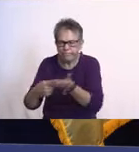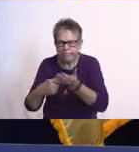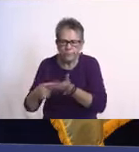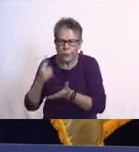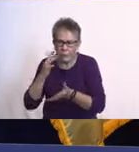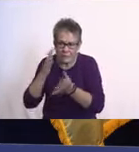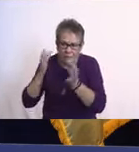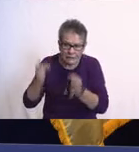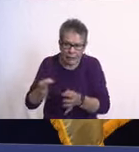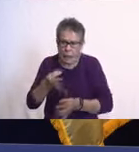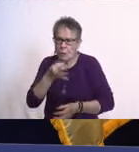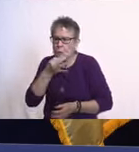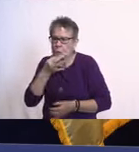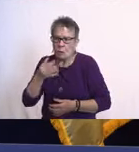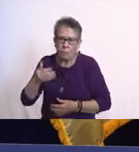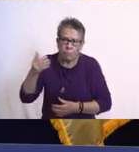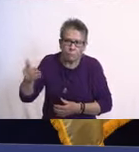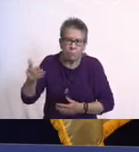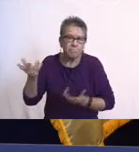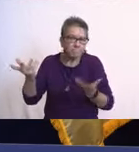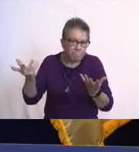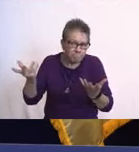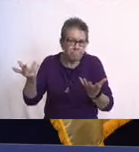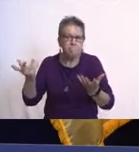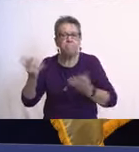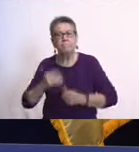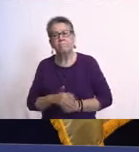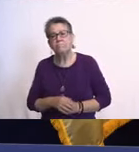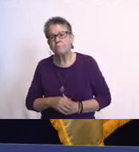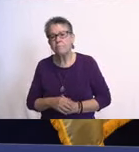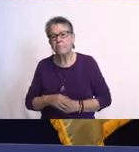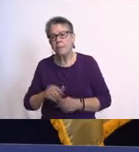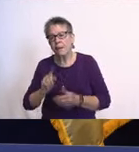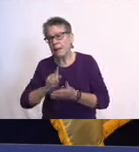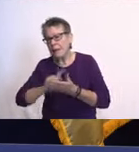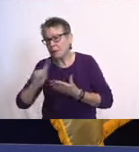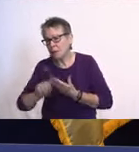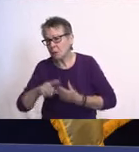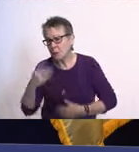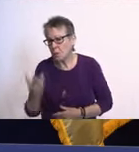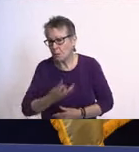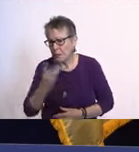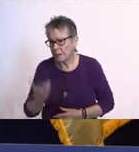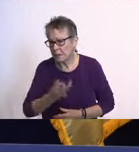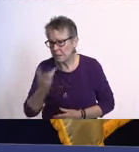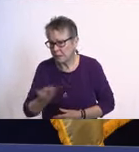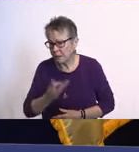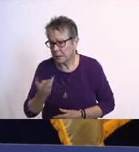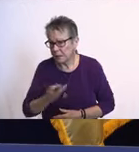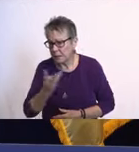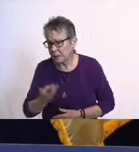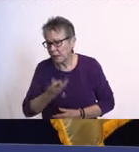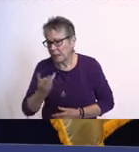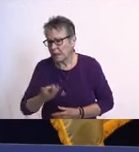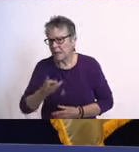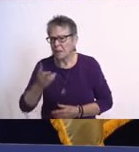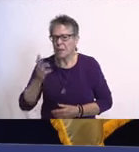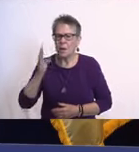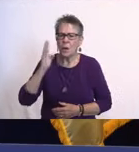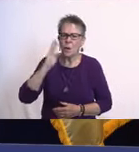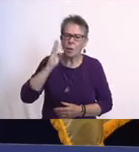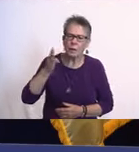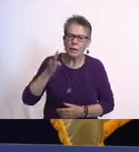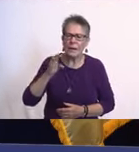on February 9th, the department will host a Facebook Live event with pediatric infectious disease